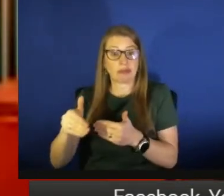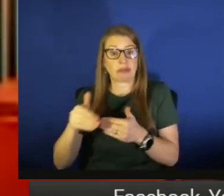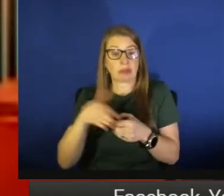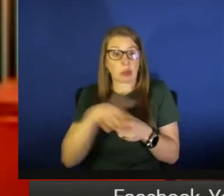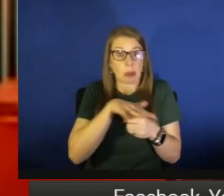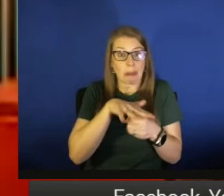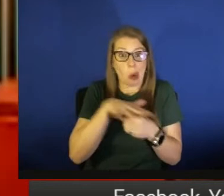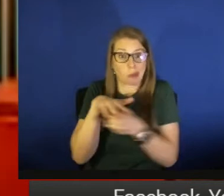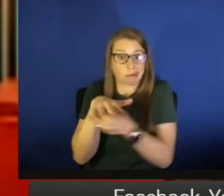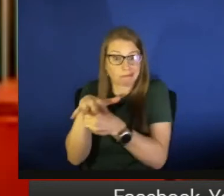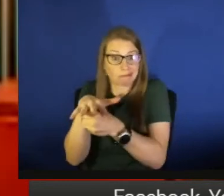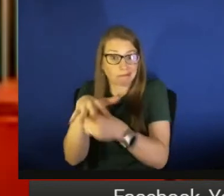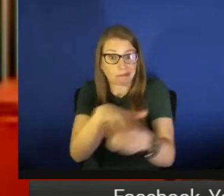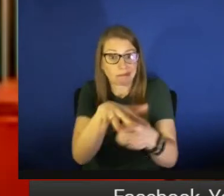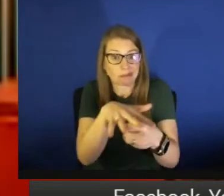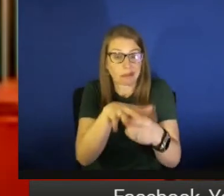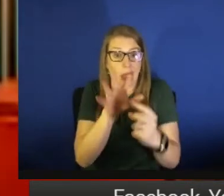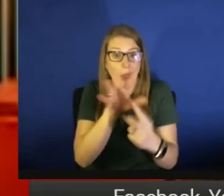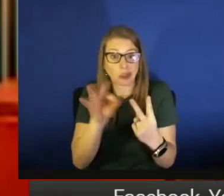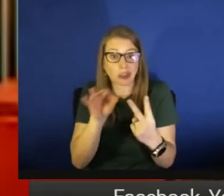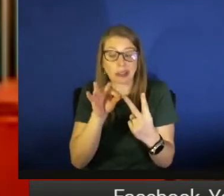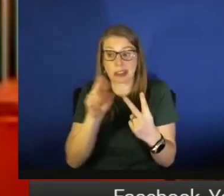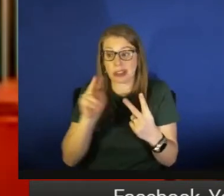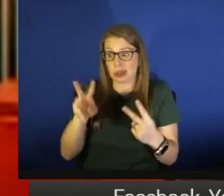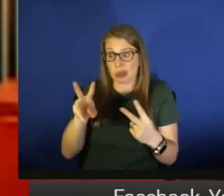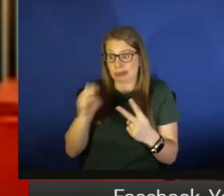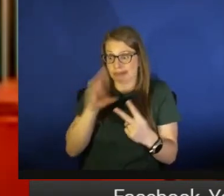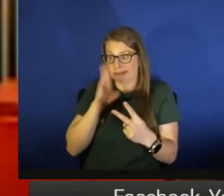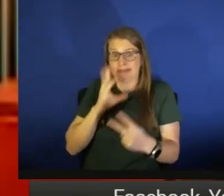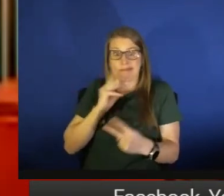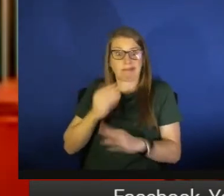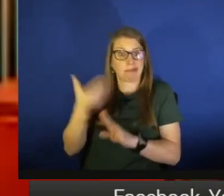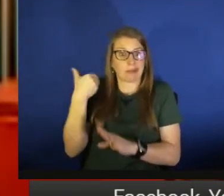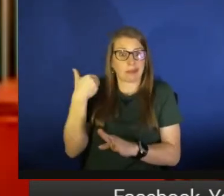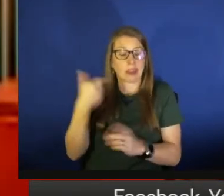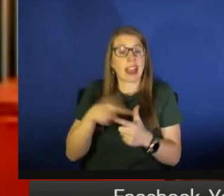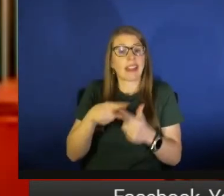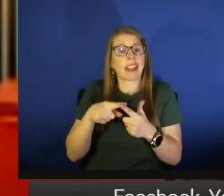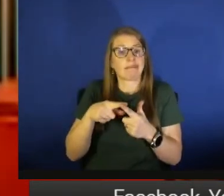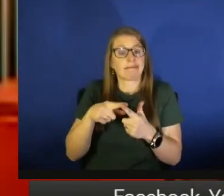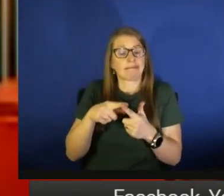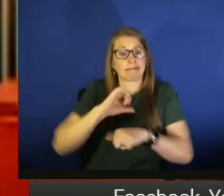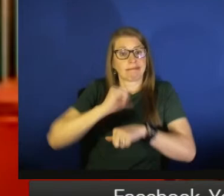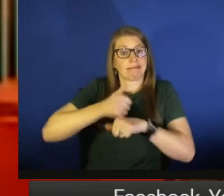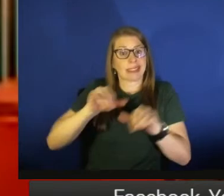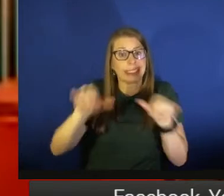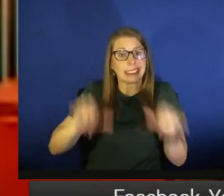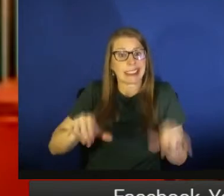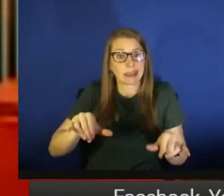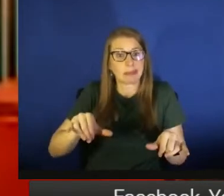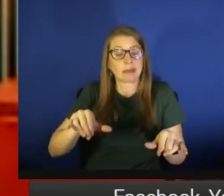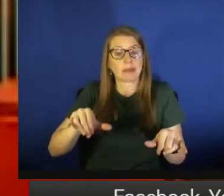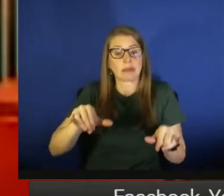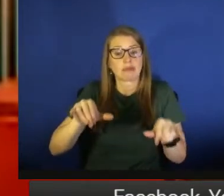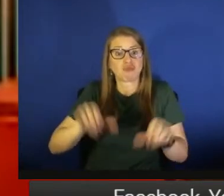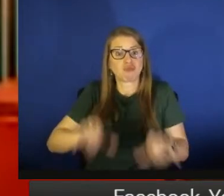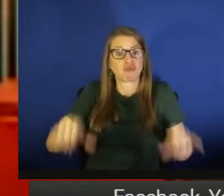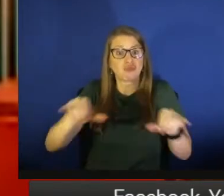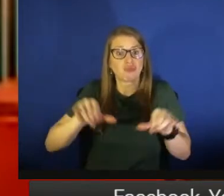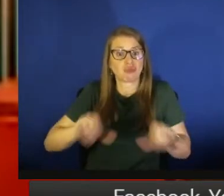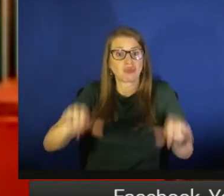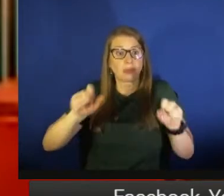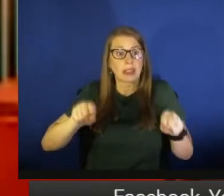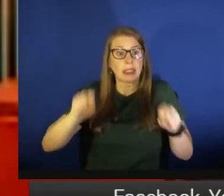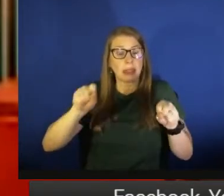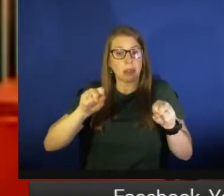unlike news had before. And then additionally, set up systems where we were consistently able to